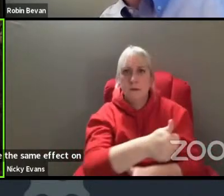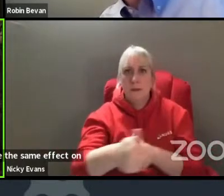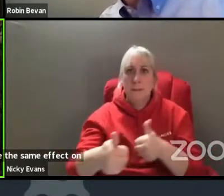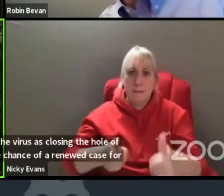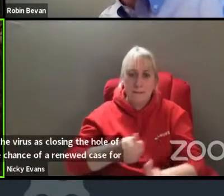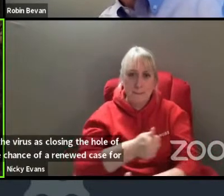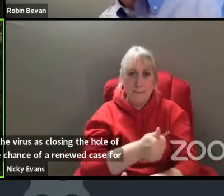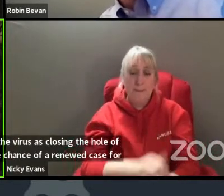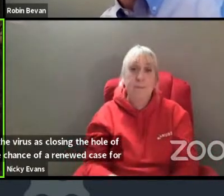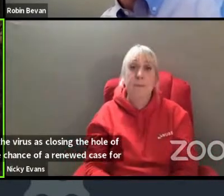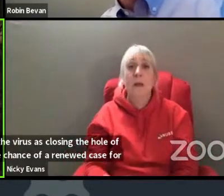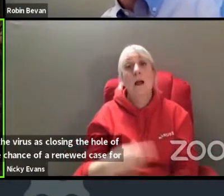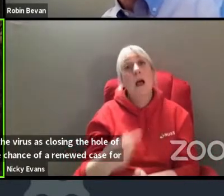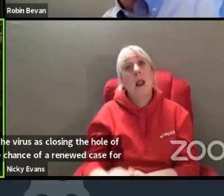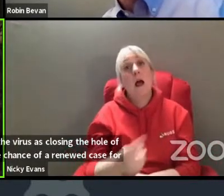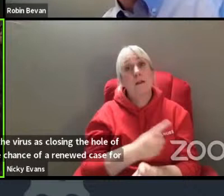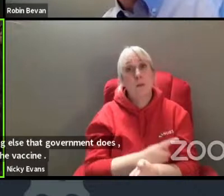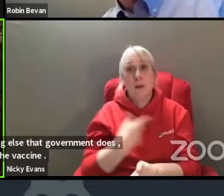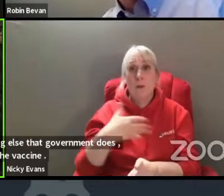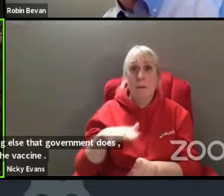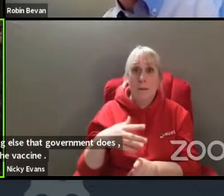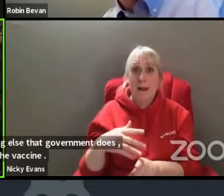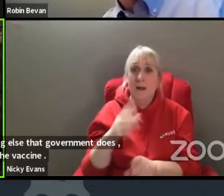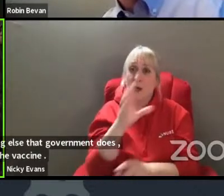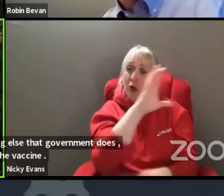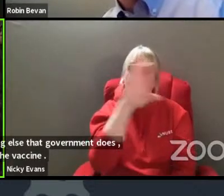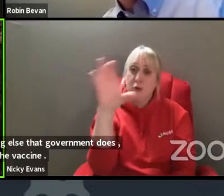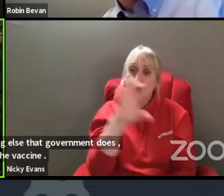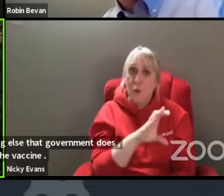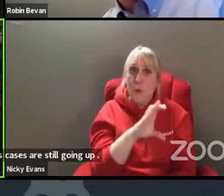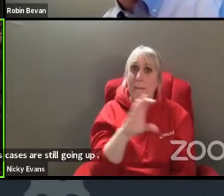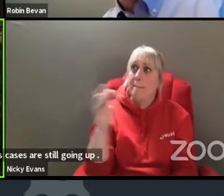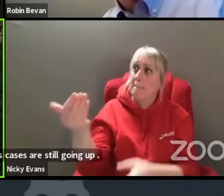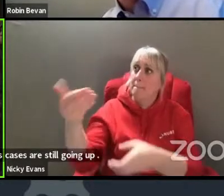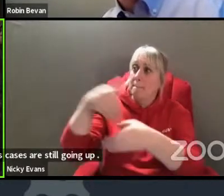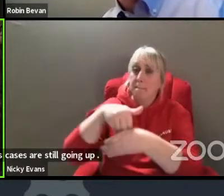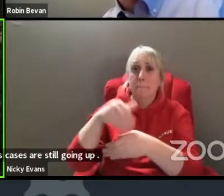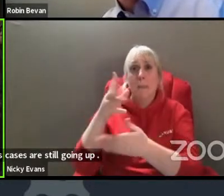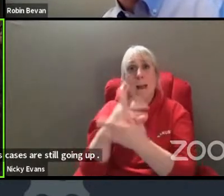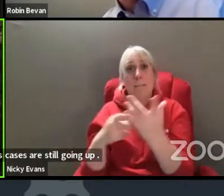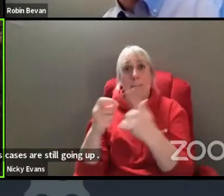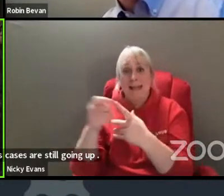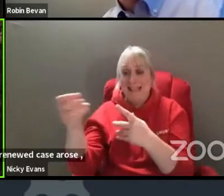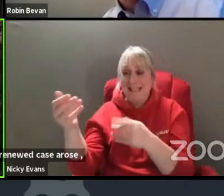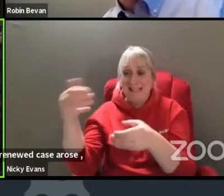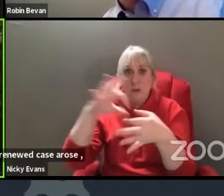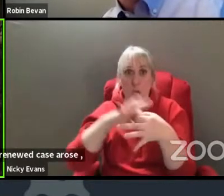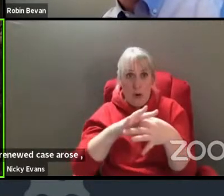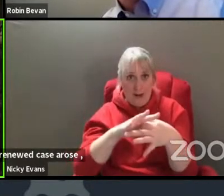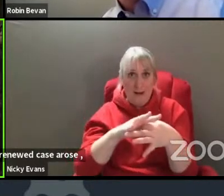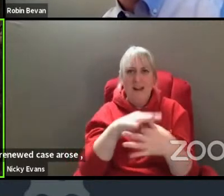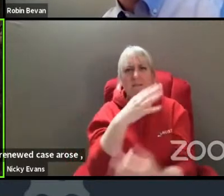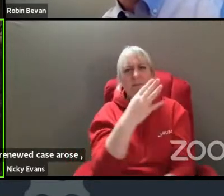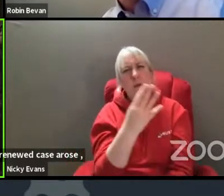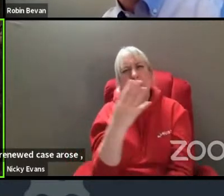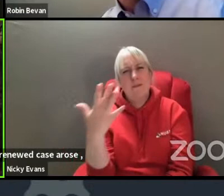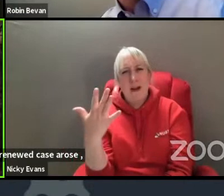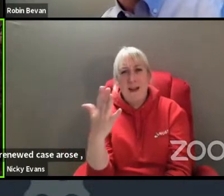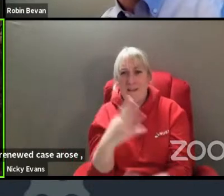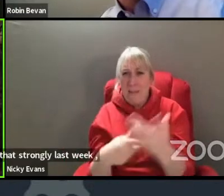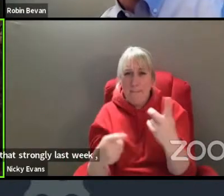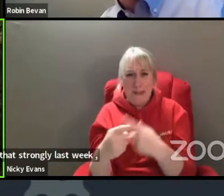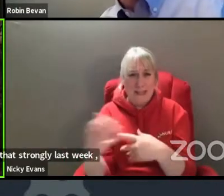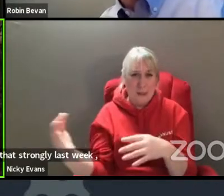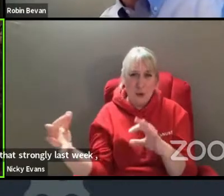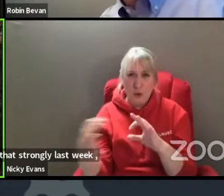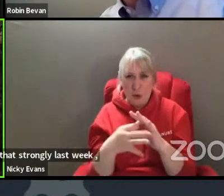we had a Zoom call with parliamentarians, and we had 45 MPs or their researchers on the call. That's a very good